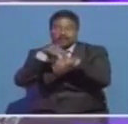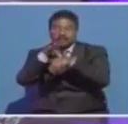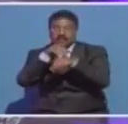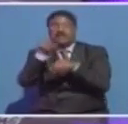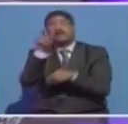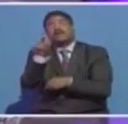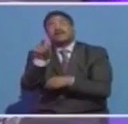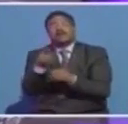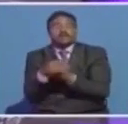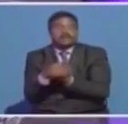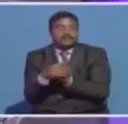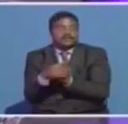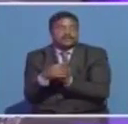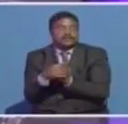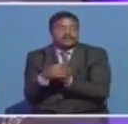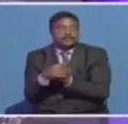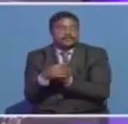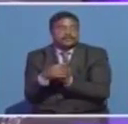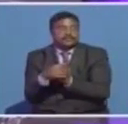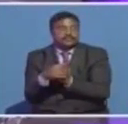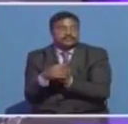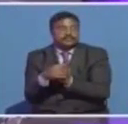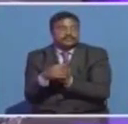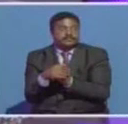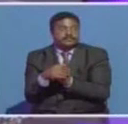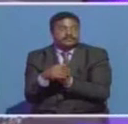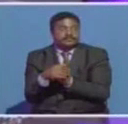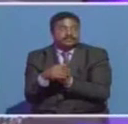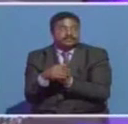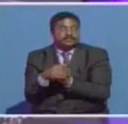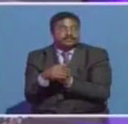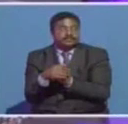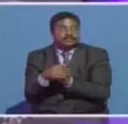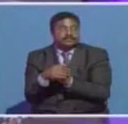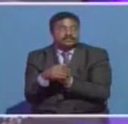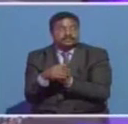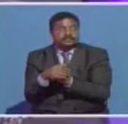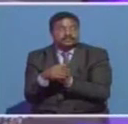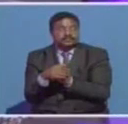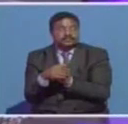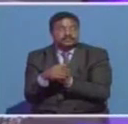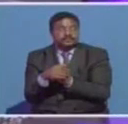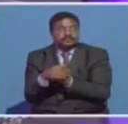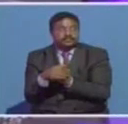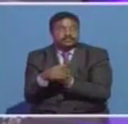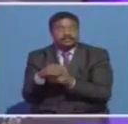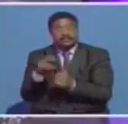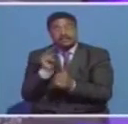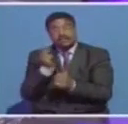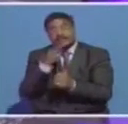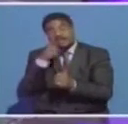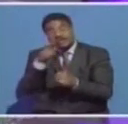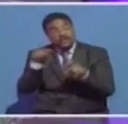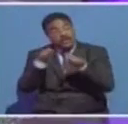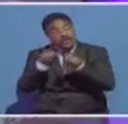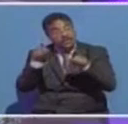a team that the president put in place, headed by Her Honor the Vice President, and we are saying that the markets don't